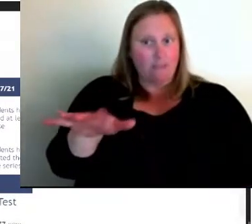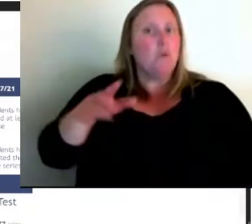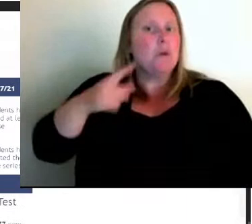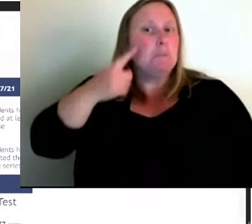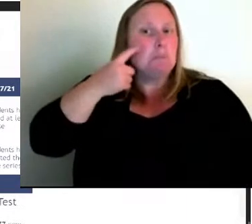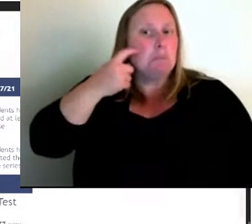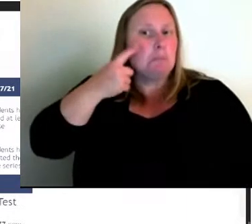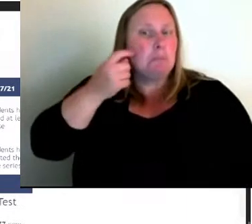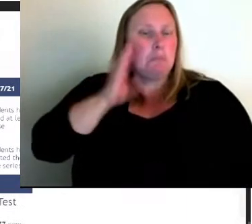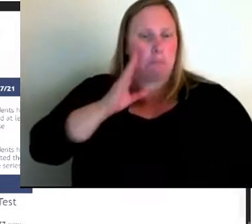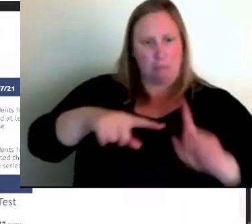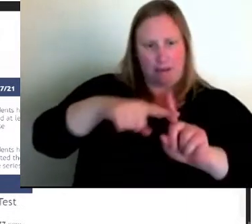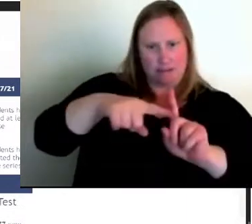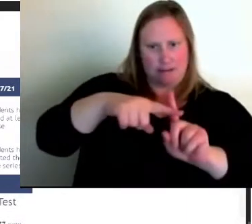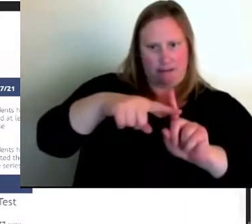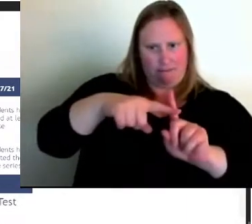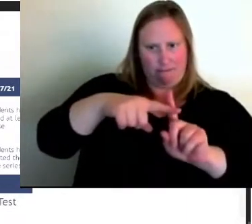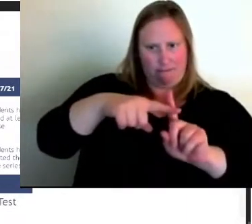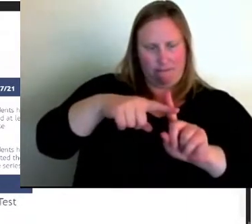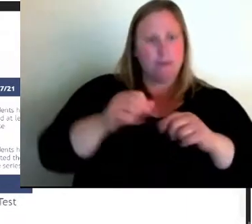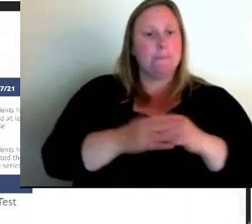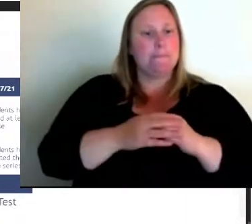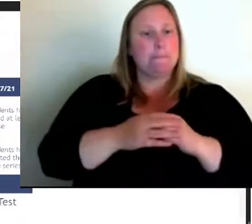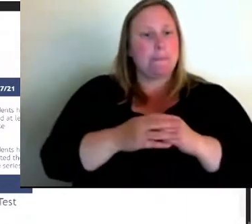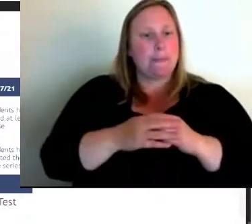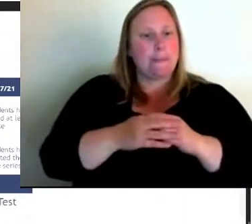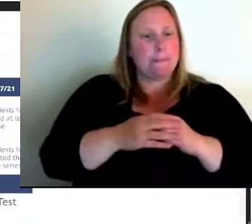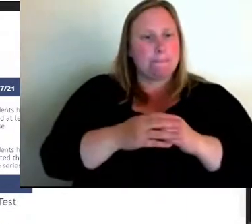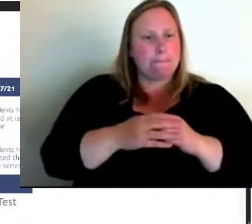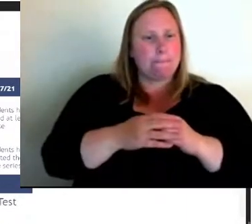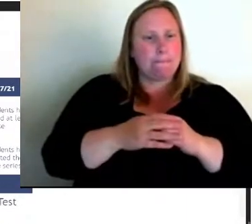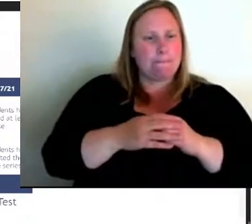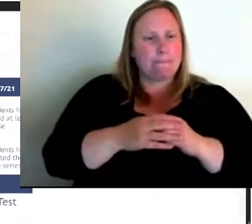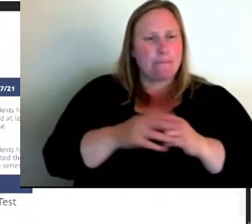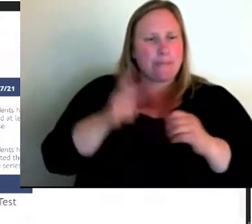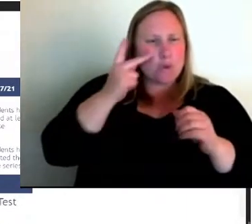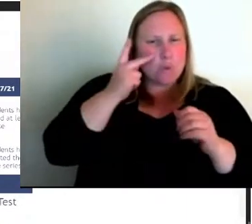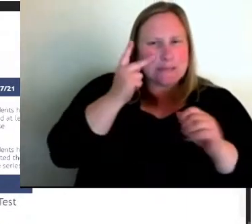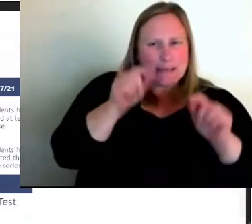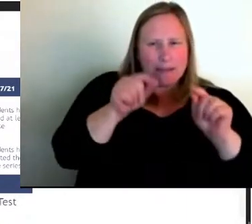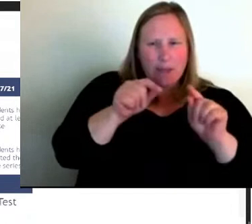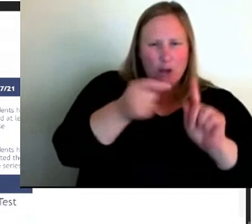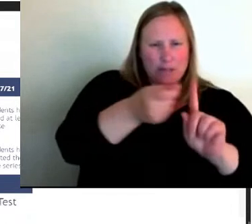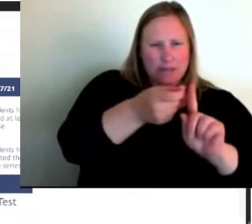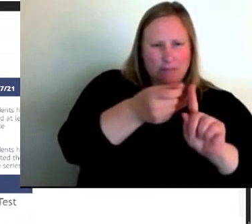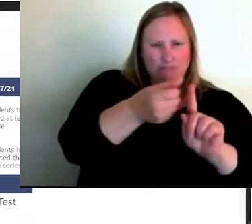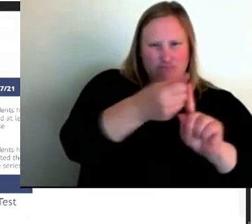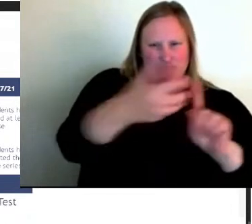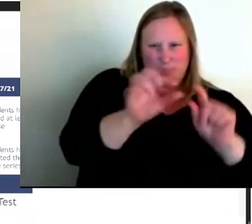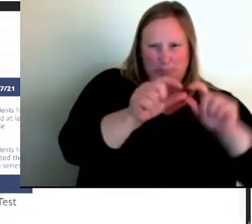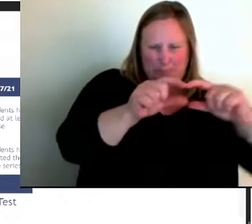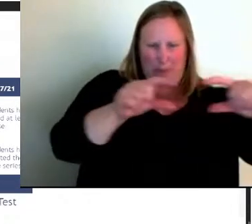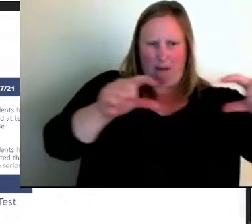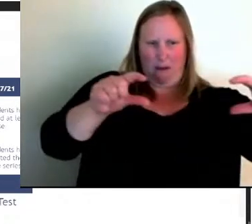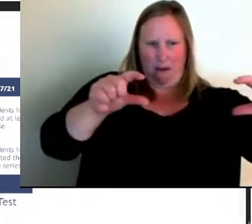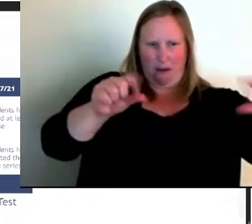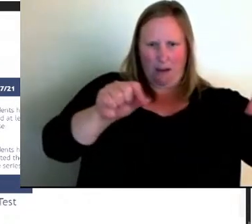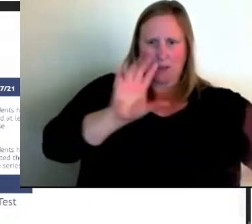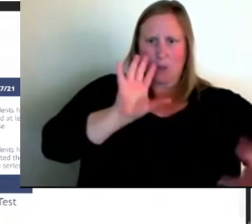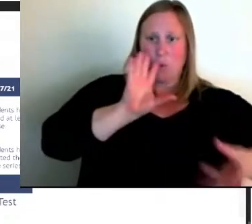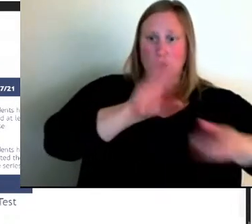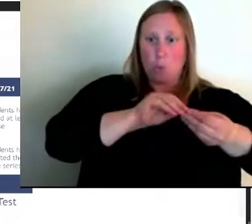I hover over this, you'll see maybe for the confirmed cases, we can look first. You can see there, that's the total number, the